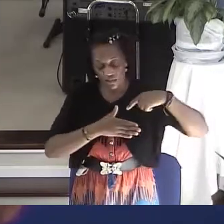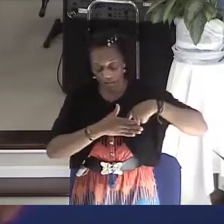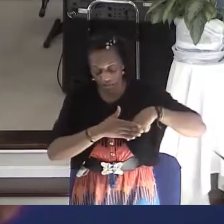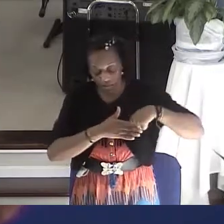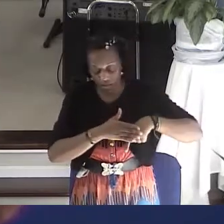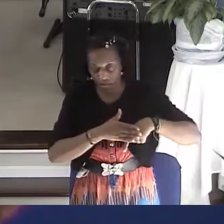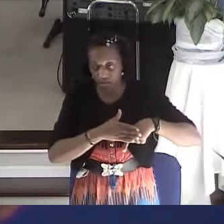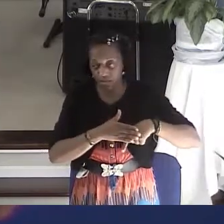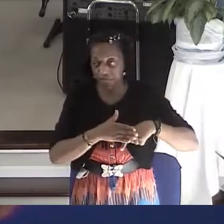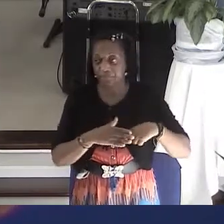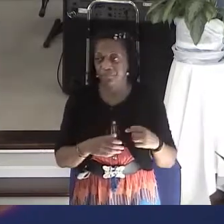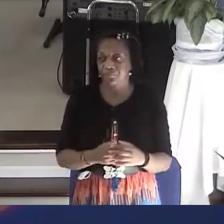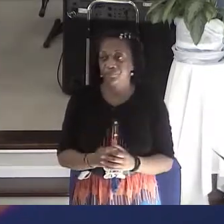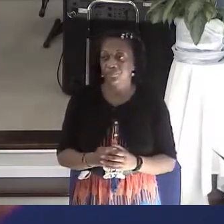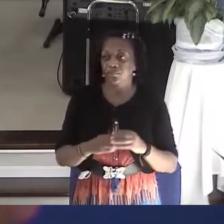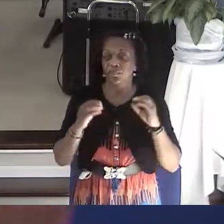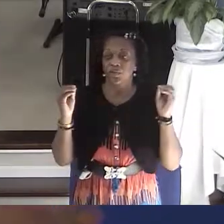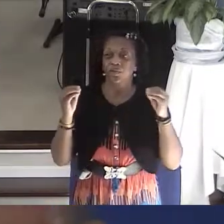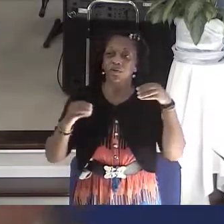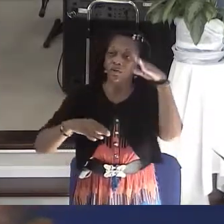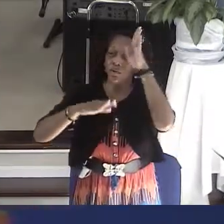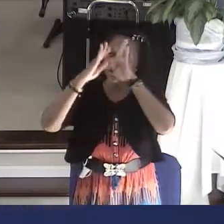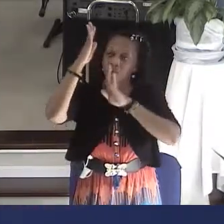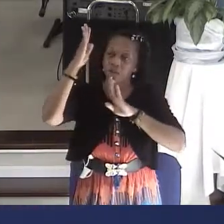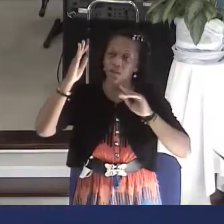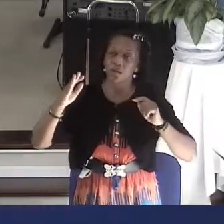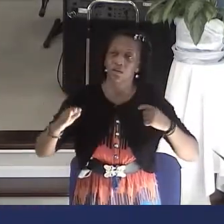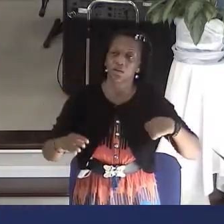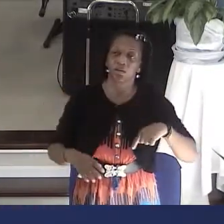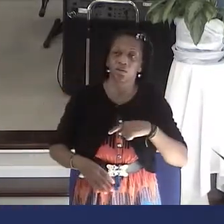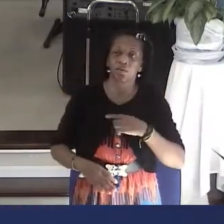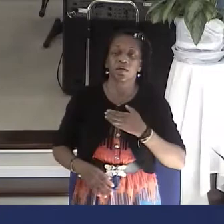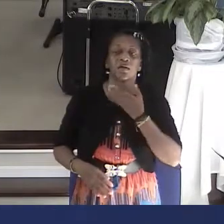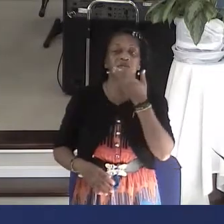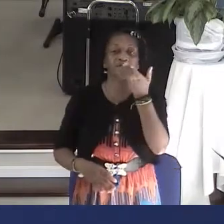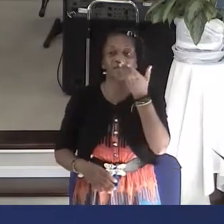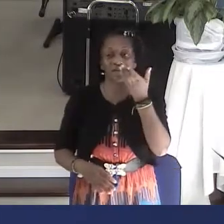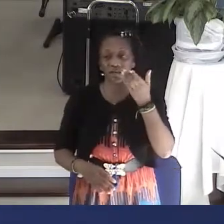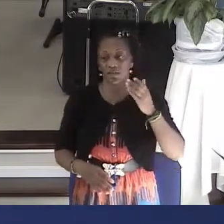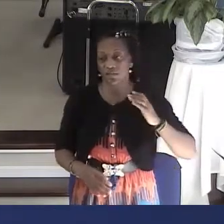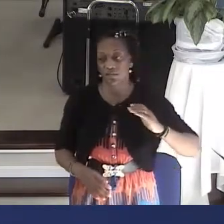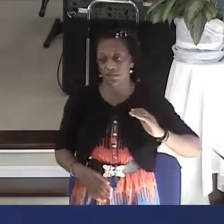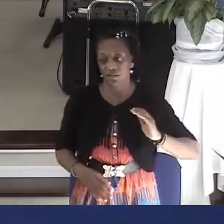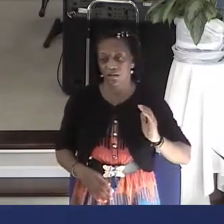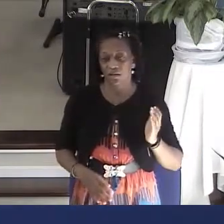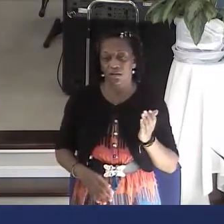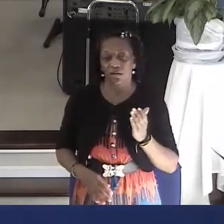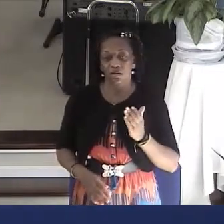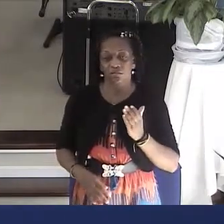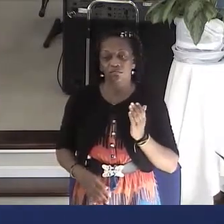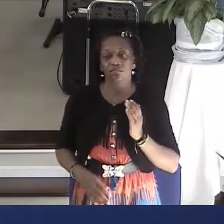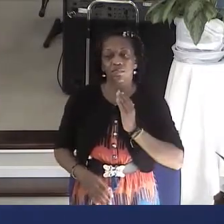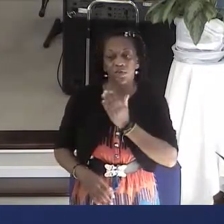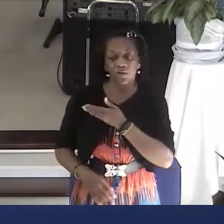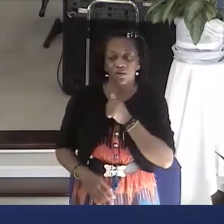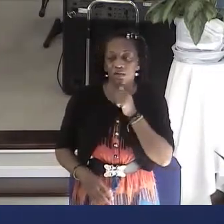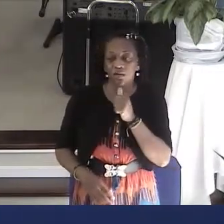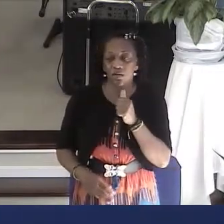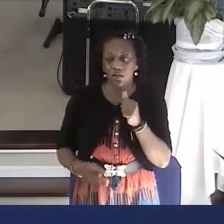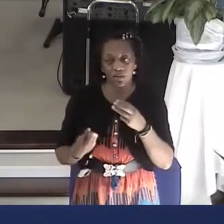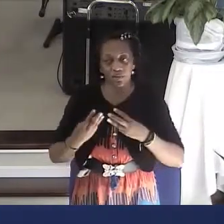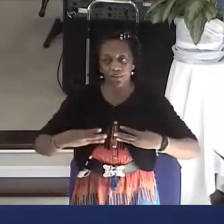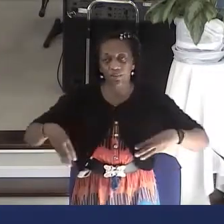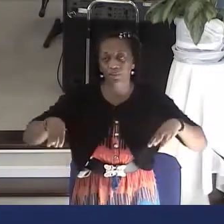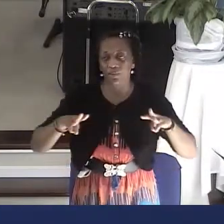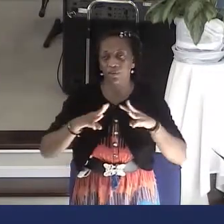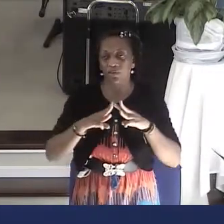Oh God, we confess our unworthiness, Lord. I am unworthy to even stand here before you this morning.